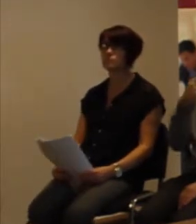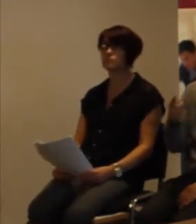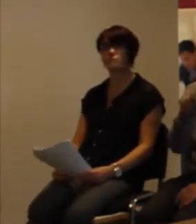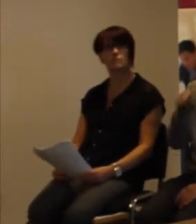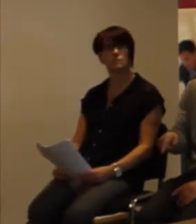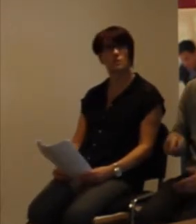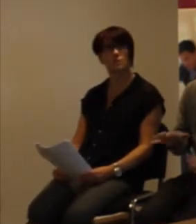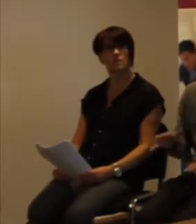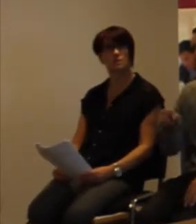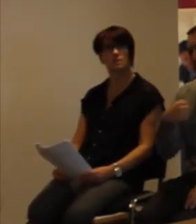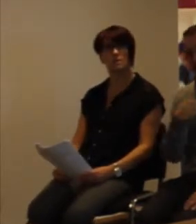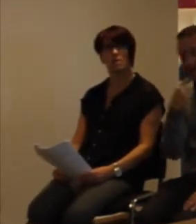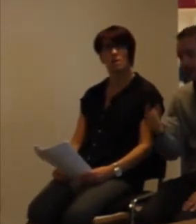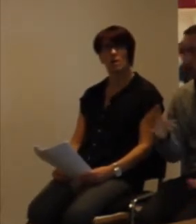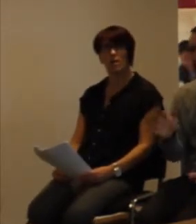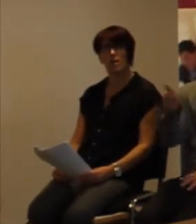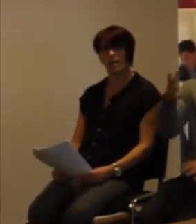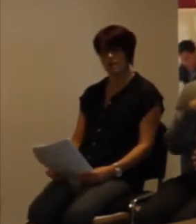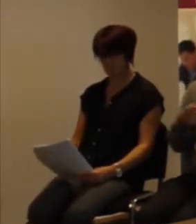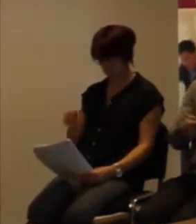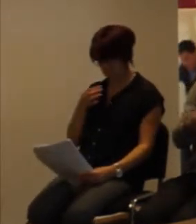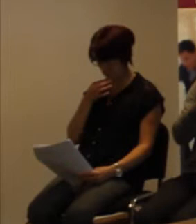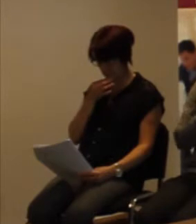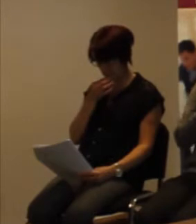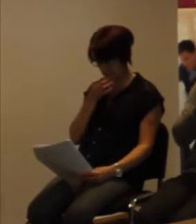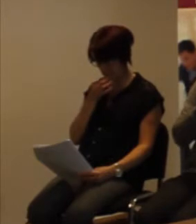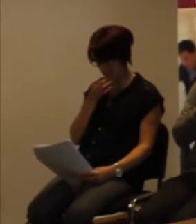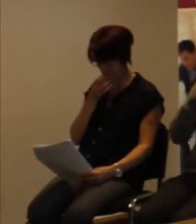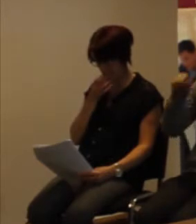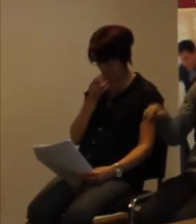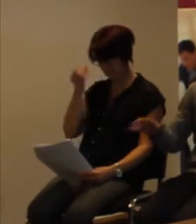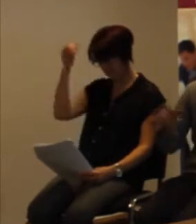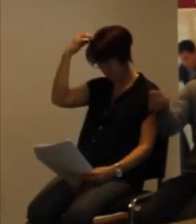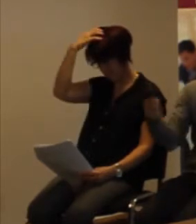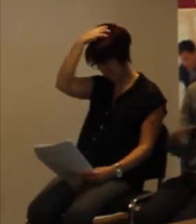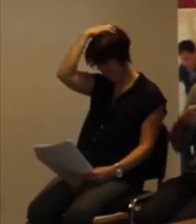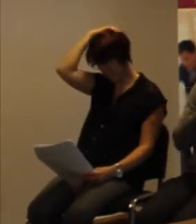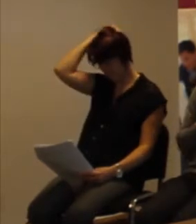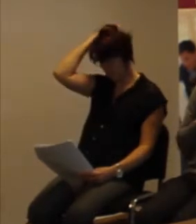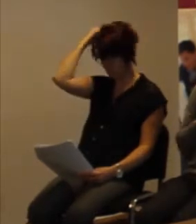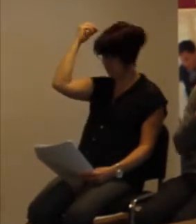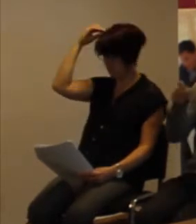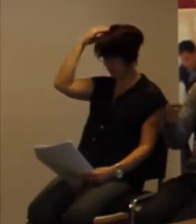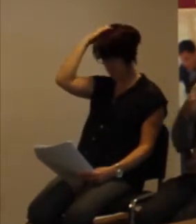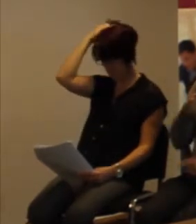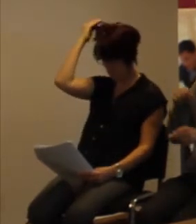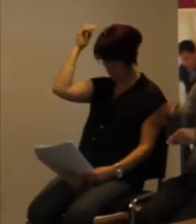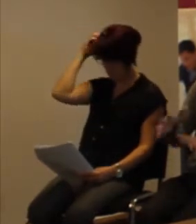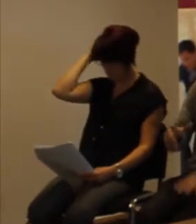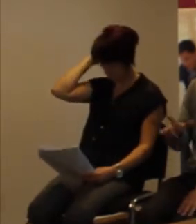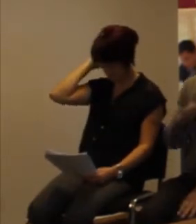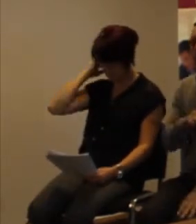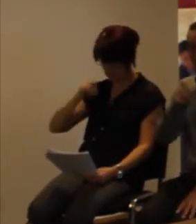You need to demonstrate to us it's reasonable. Okay, that's the other way around. You want to say this is reasonable because. We don't tell you it's reasonable because.